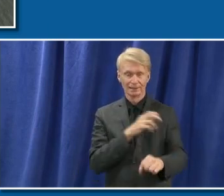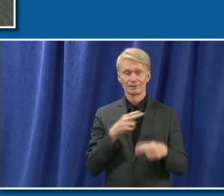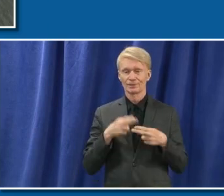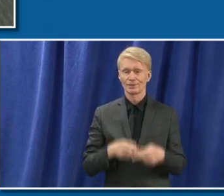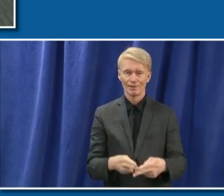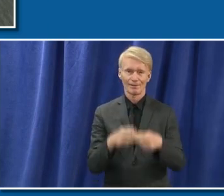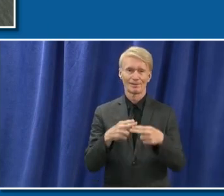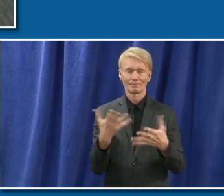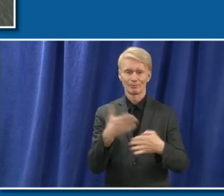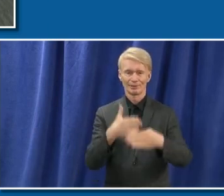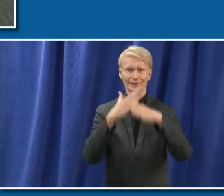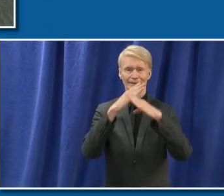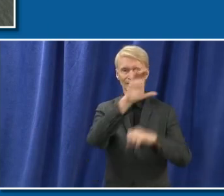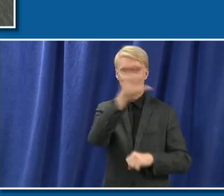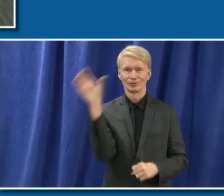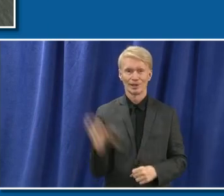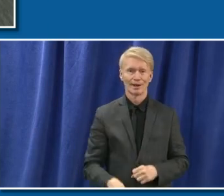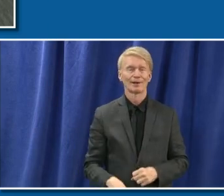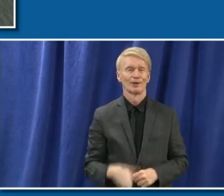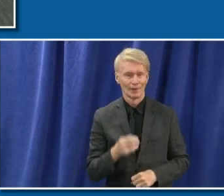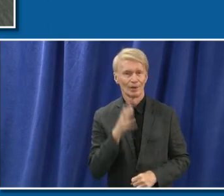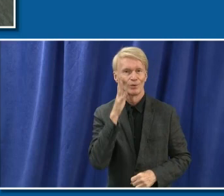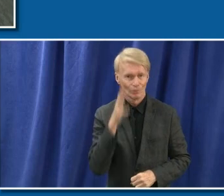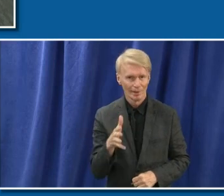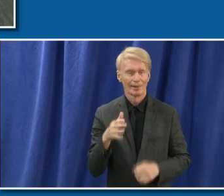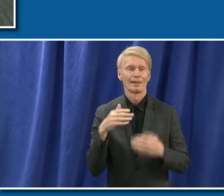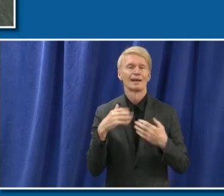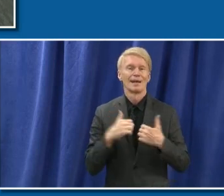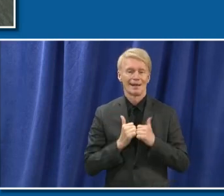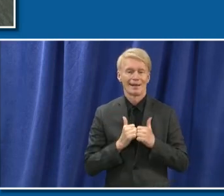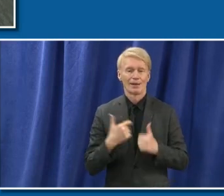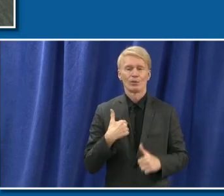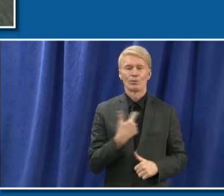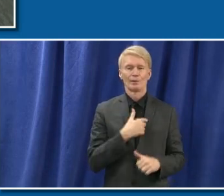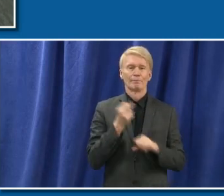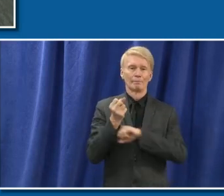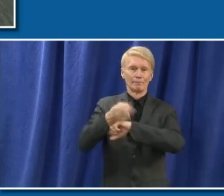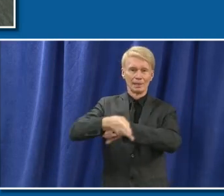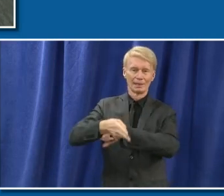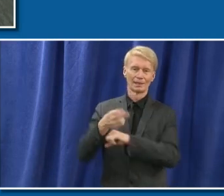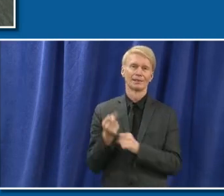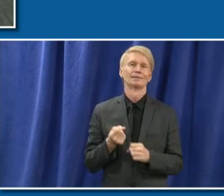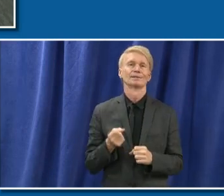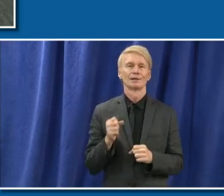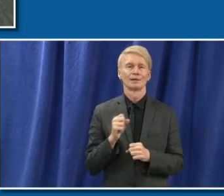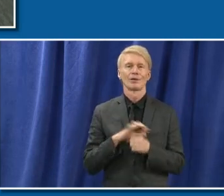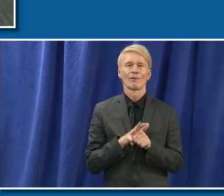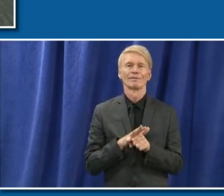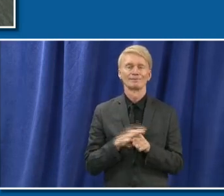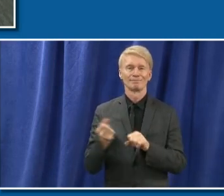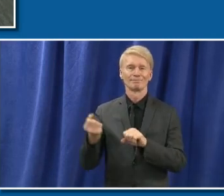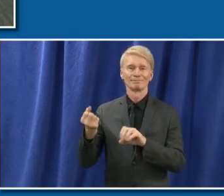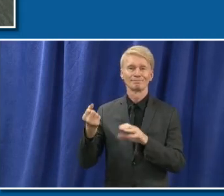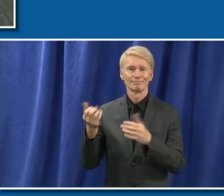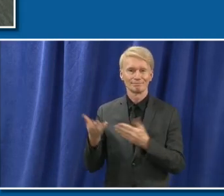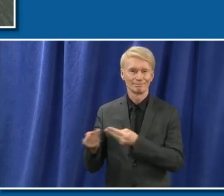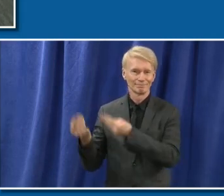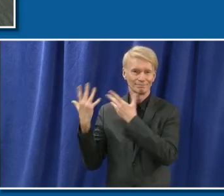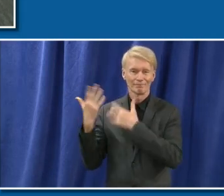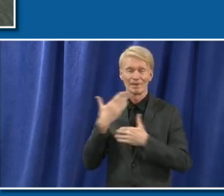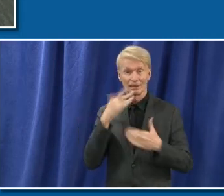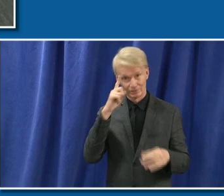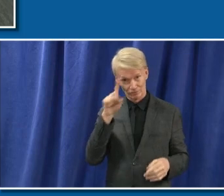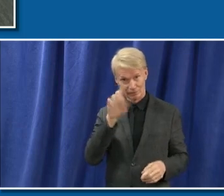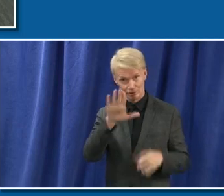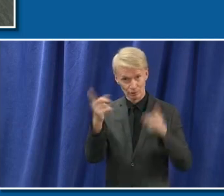of protecting Chicago, and it is going to be how we get past COVID as a city. So thanks for all of the questions. Thanks for